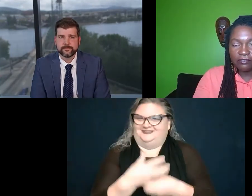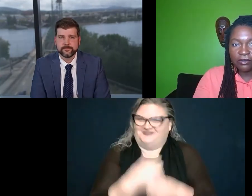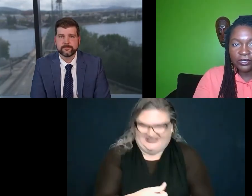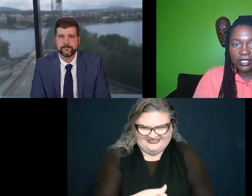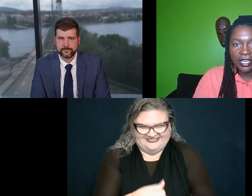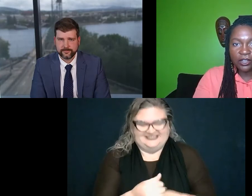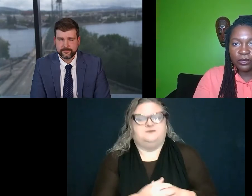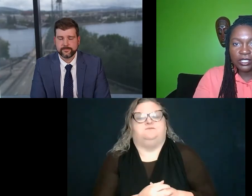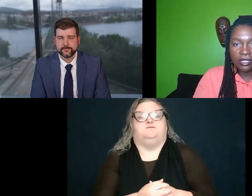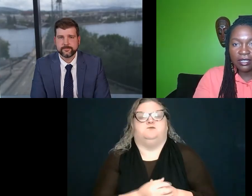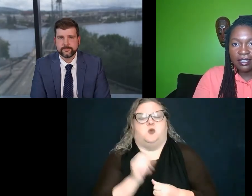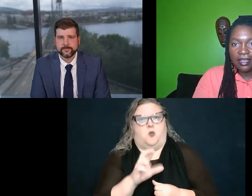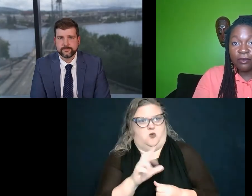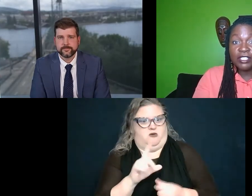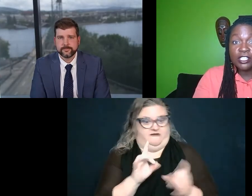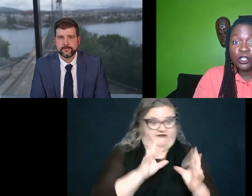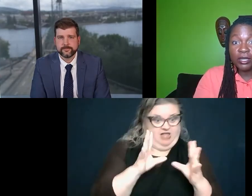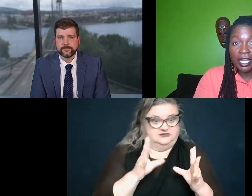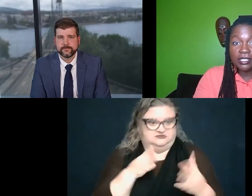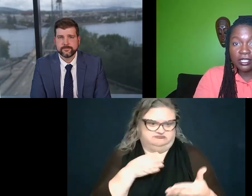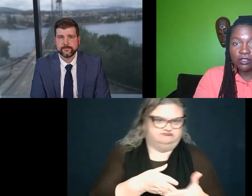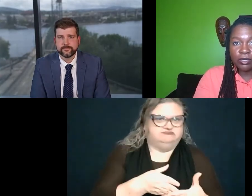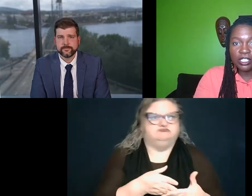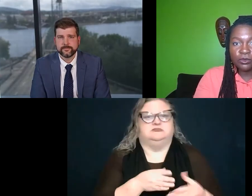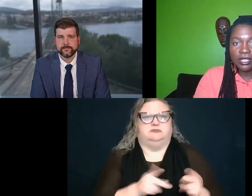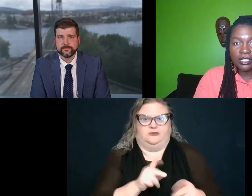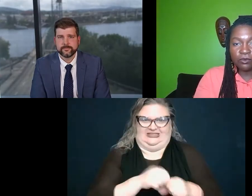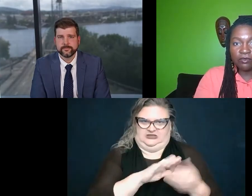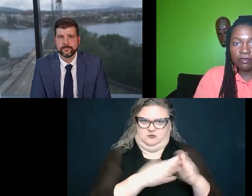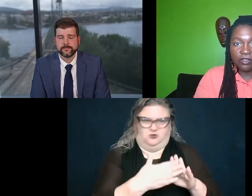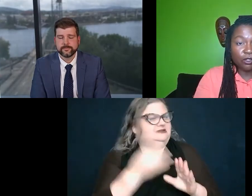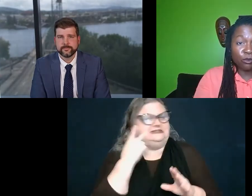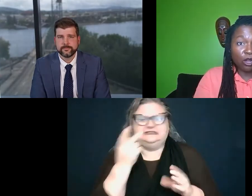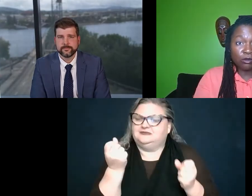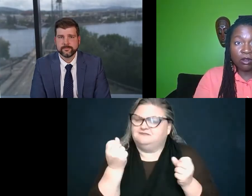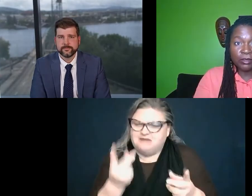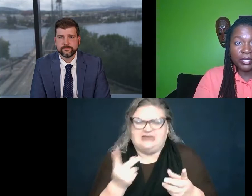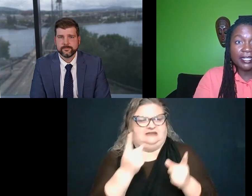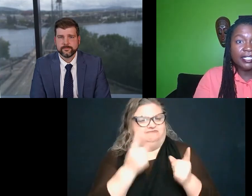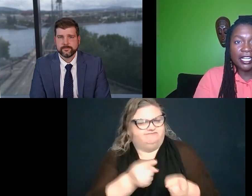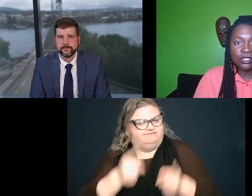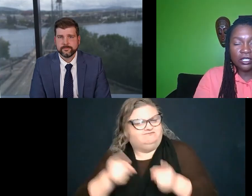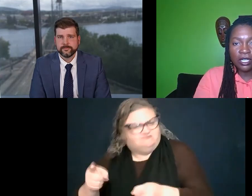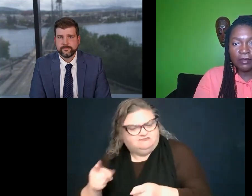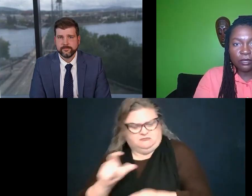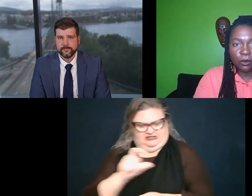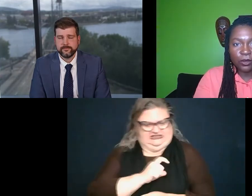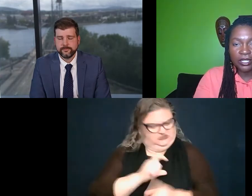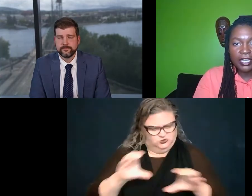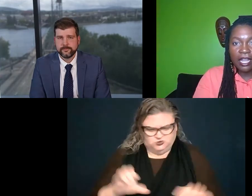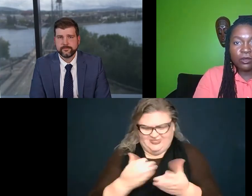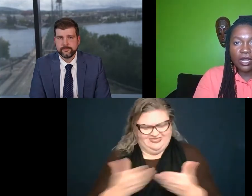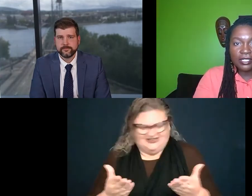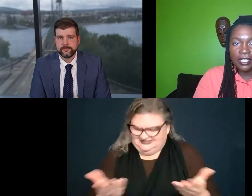members of the community. Folks are saying, you know, we're seeing, we've seen so many instances of police doing things that we feel are blatantly dangerous